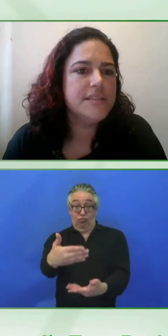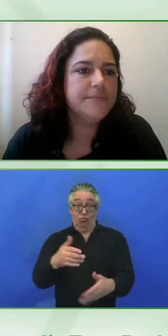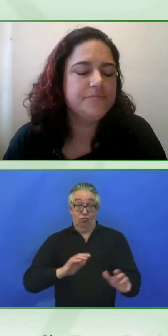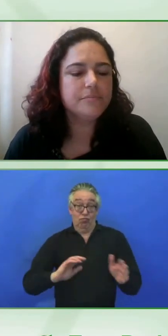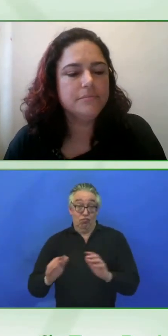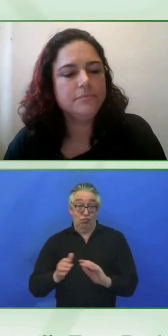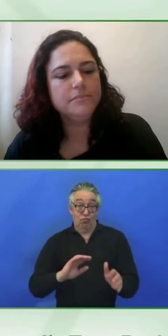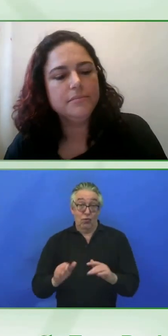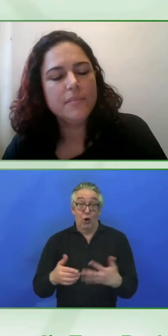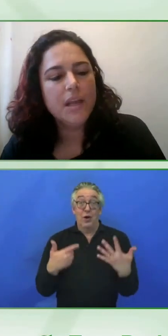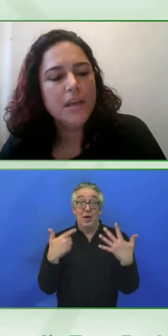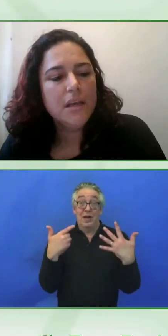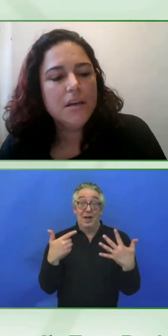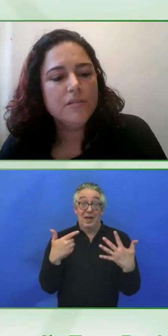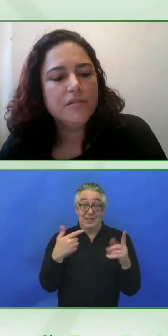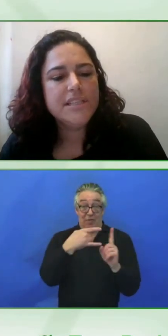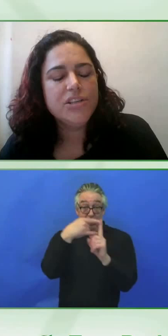conferencing.